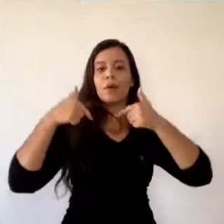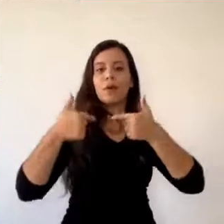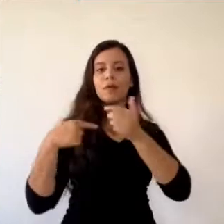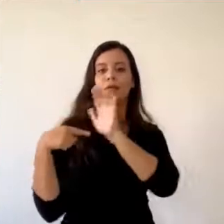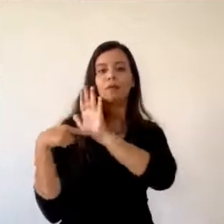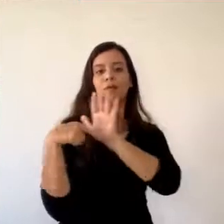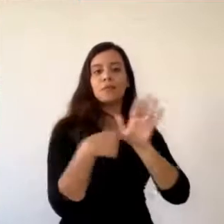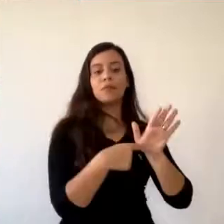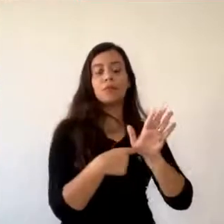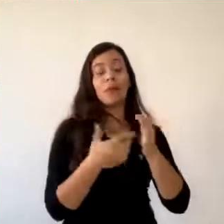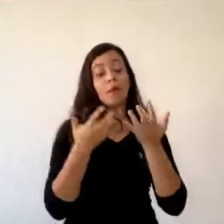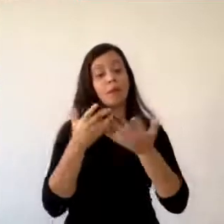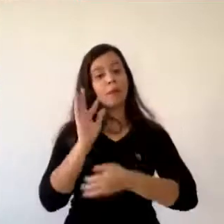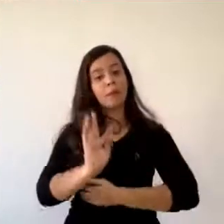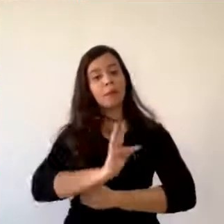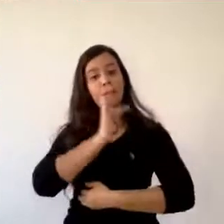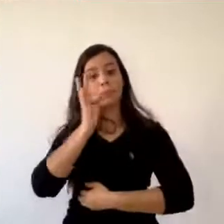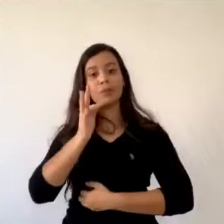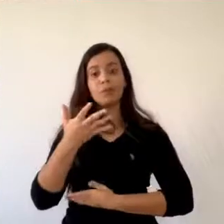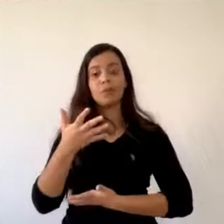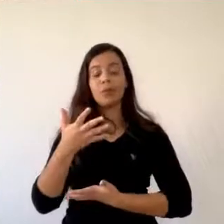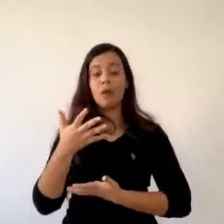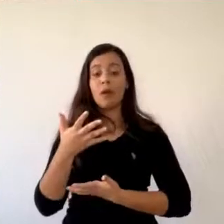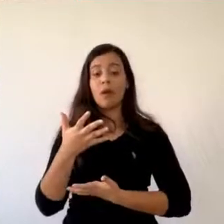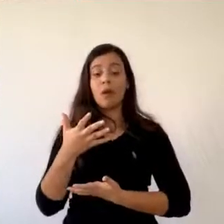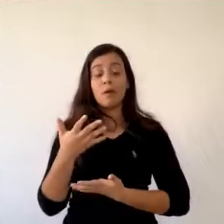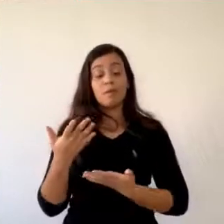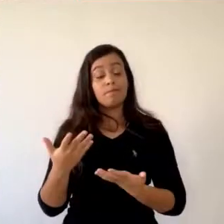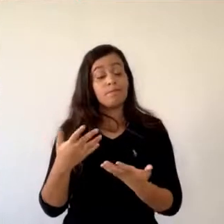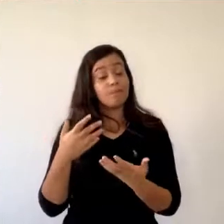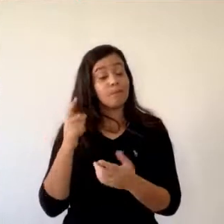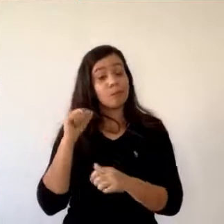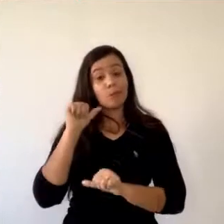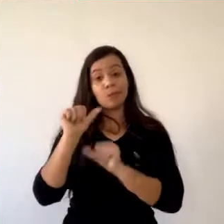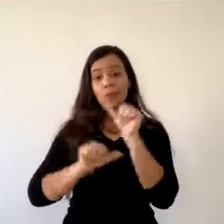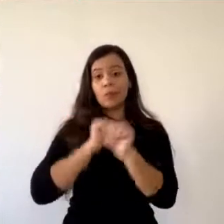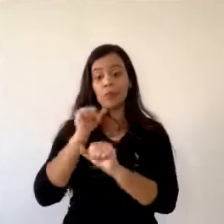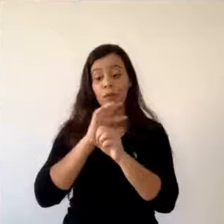perspective changes indeed, because the pandemic go on, unfortunately.